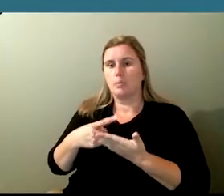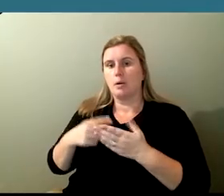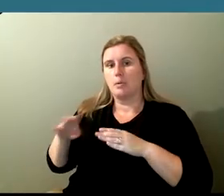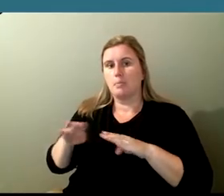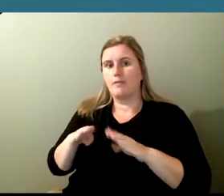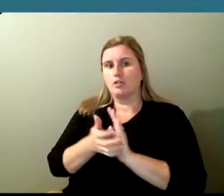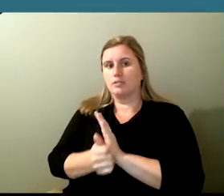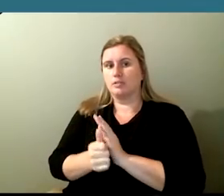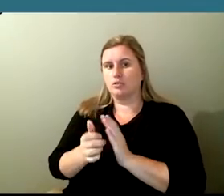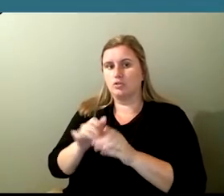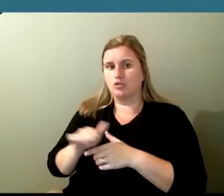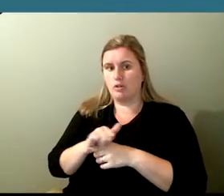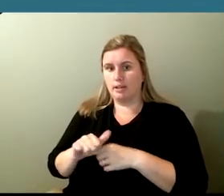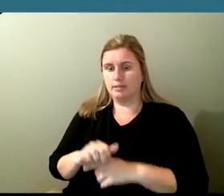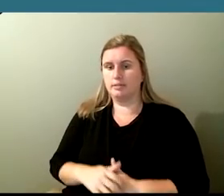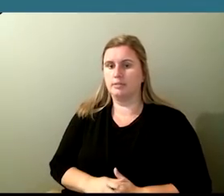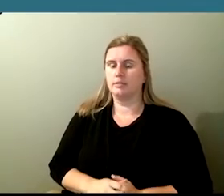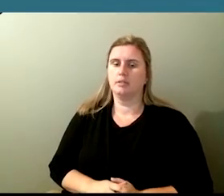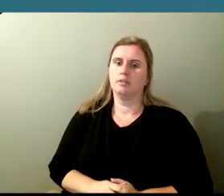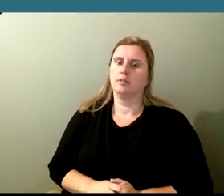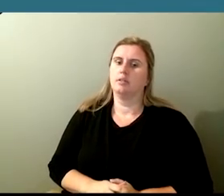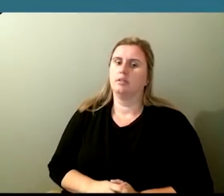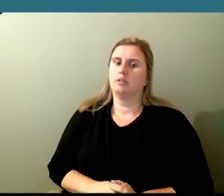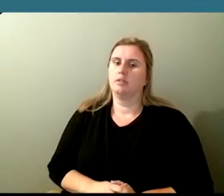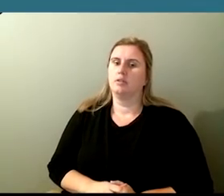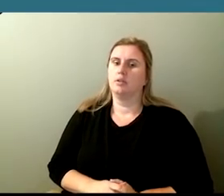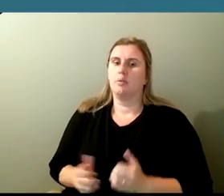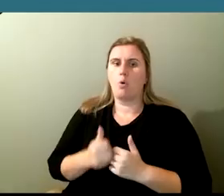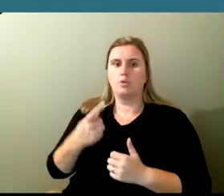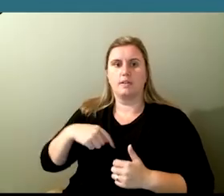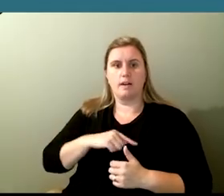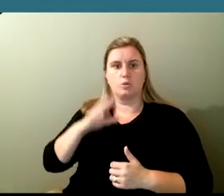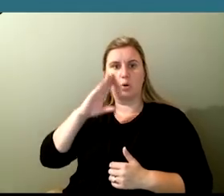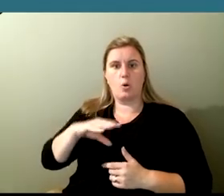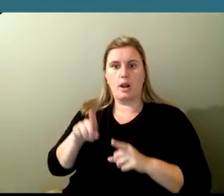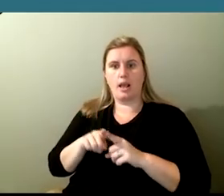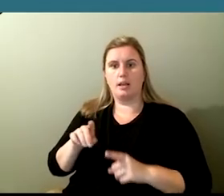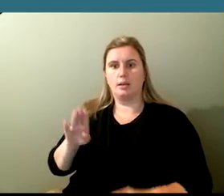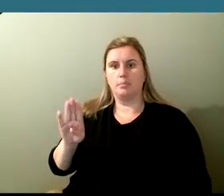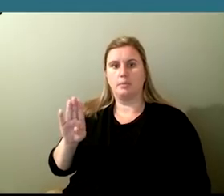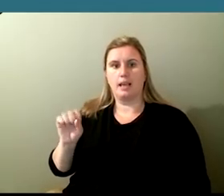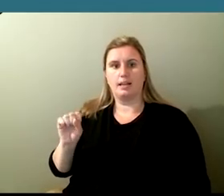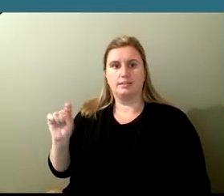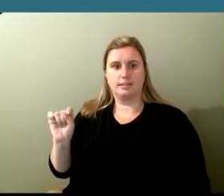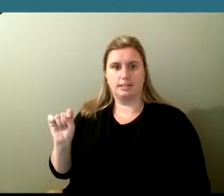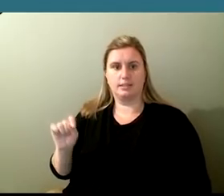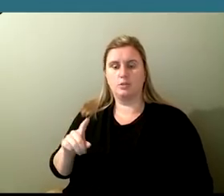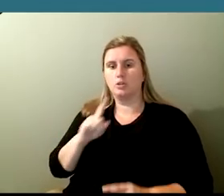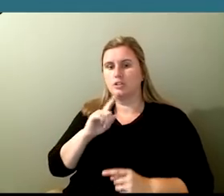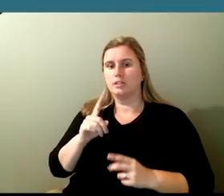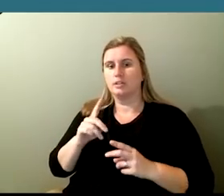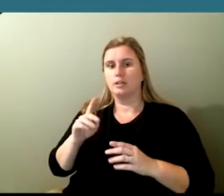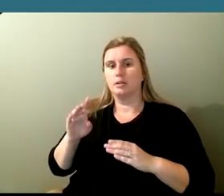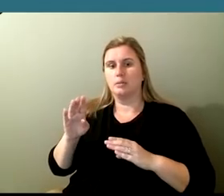skills training, or as most of us would actually know it as BST, which is an empirically